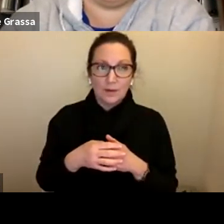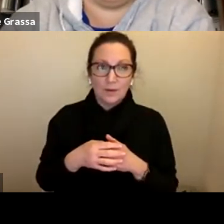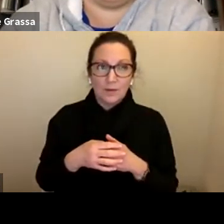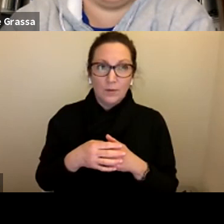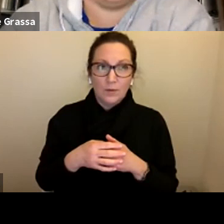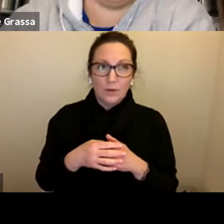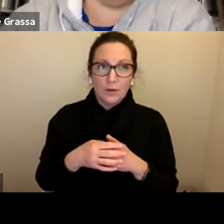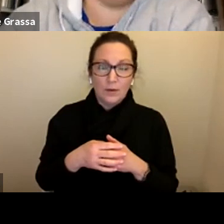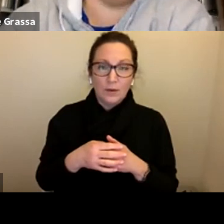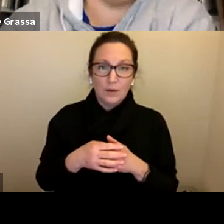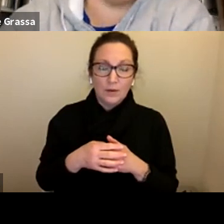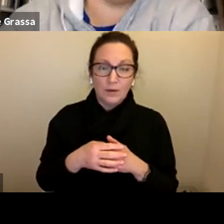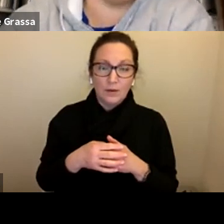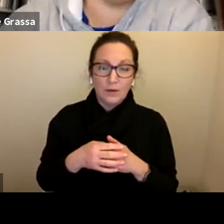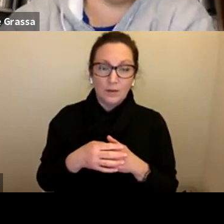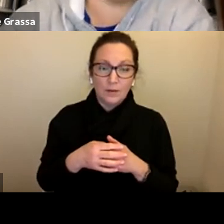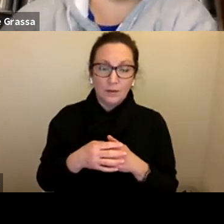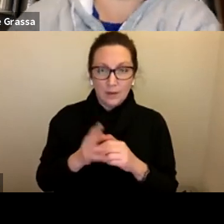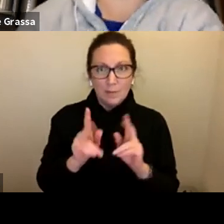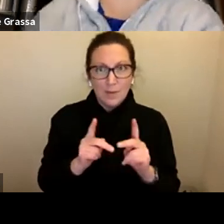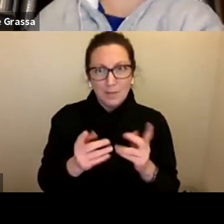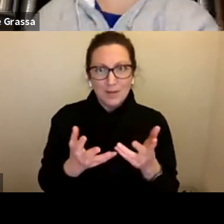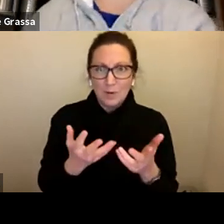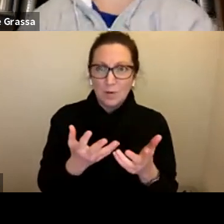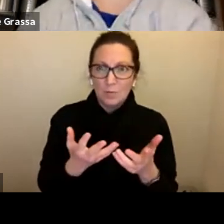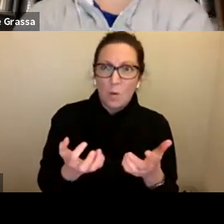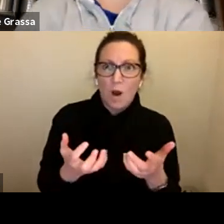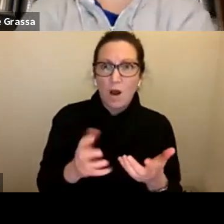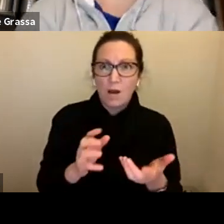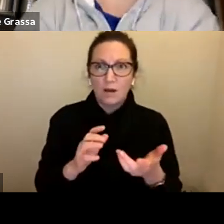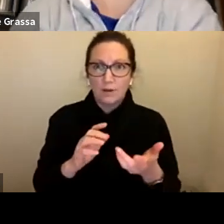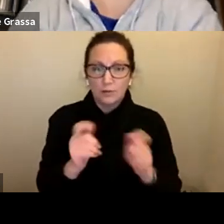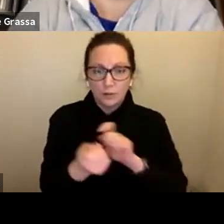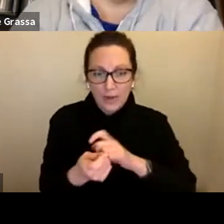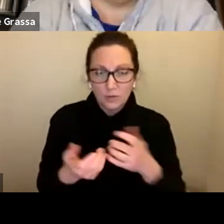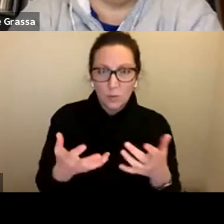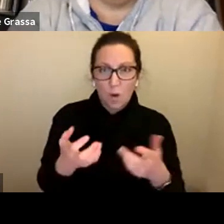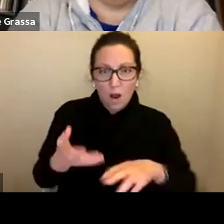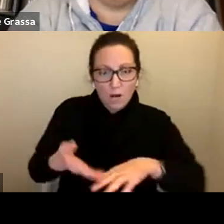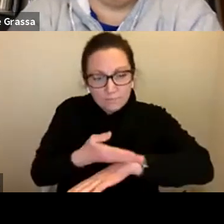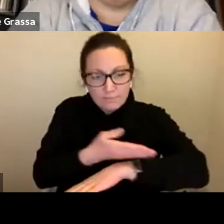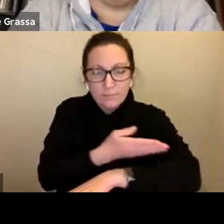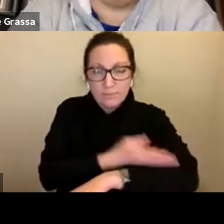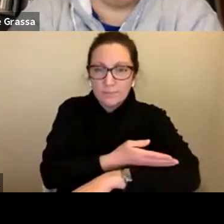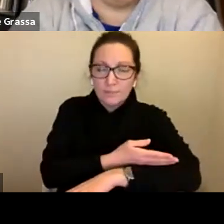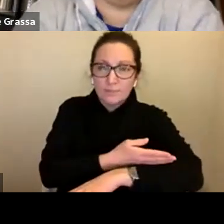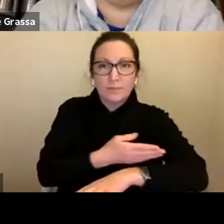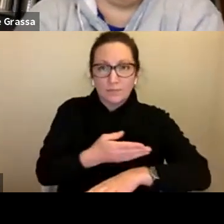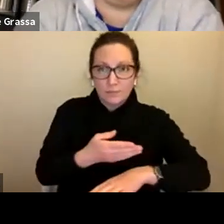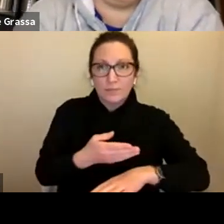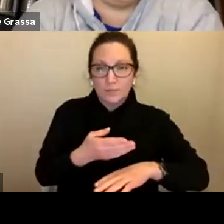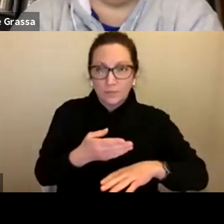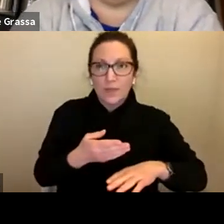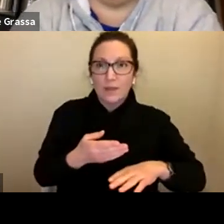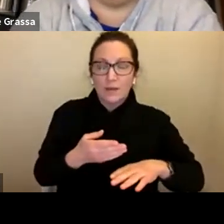who want to see these changes become permanent. It's not going to happen unless we pay attention to both of these